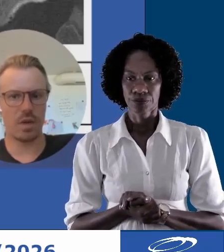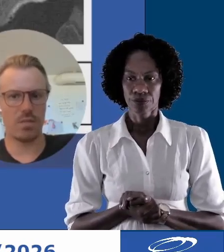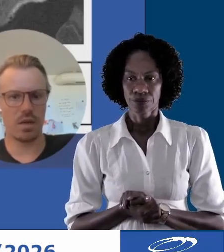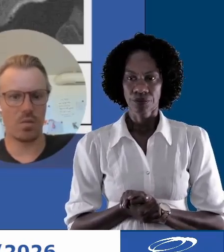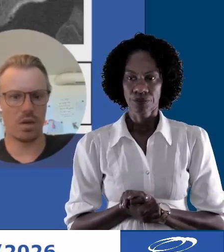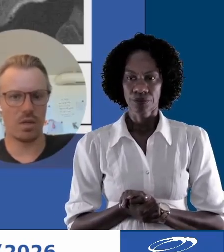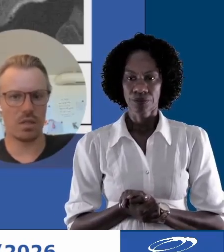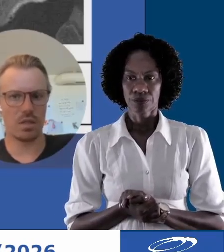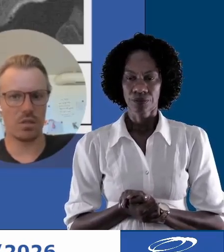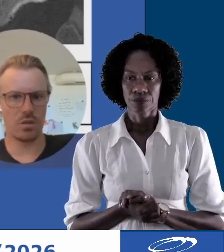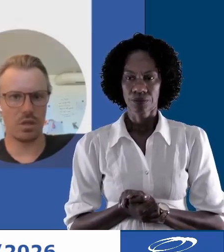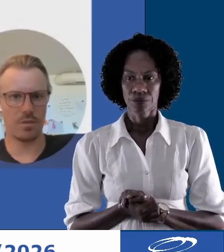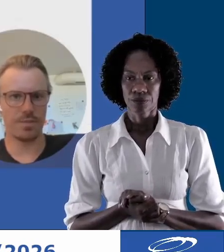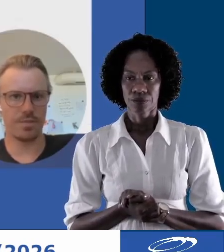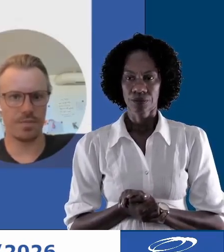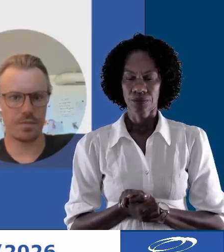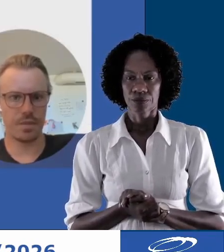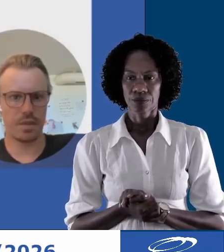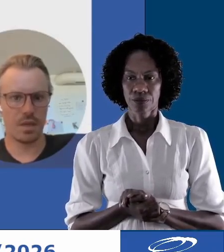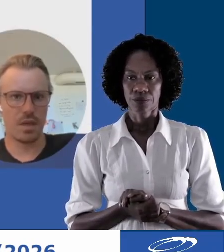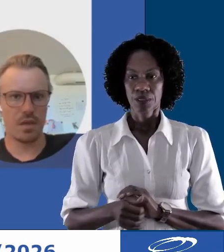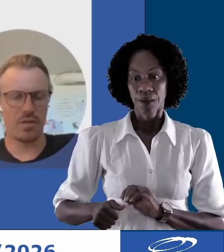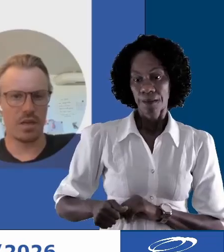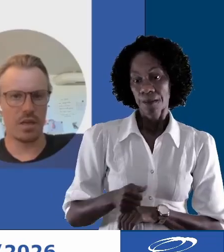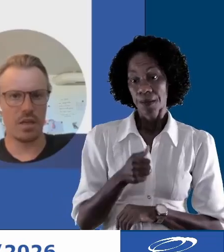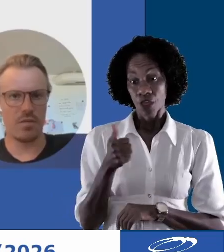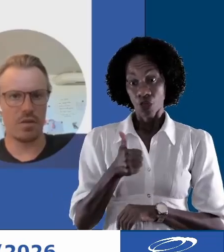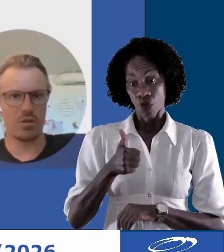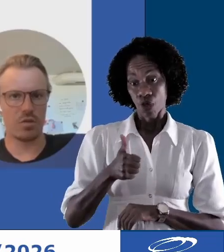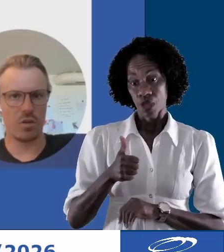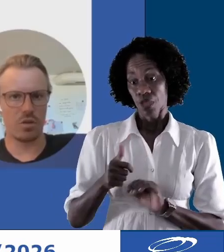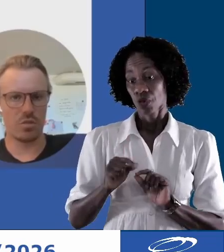when metalware is inserted. And finally, I